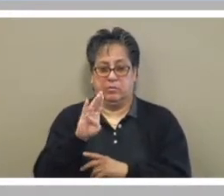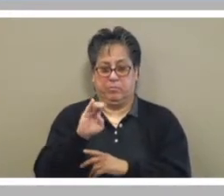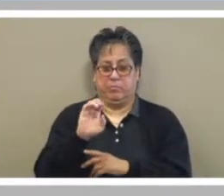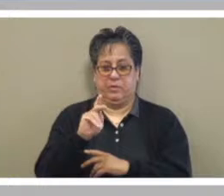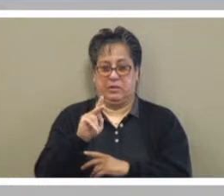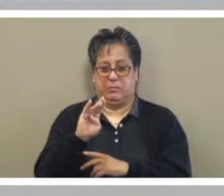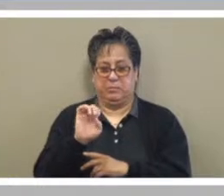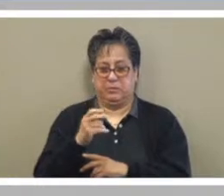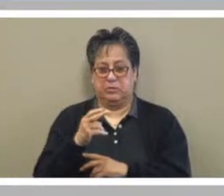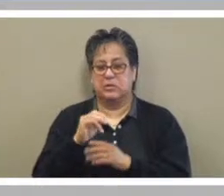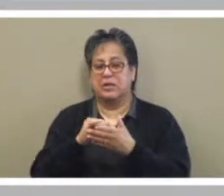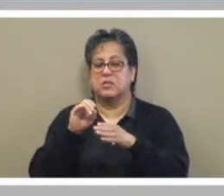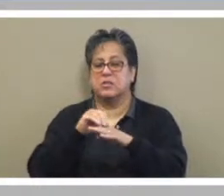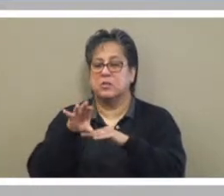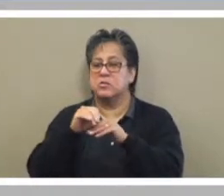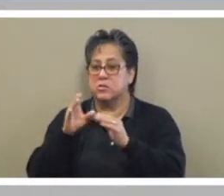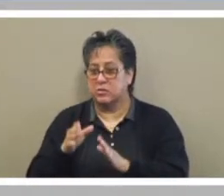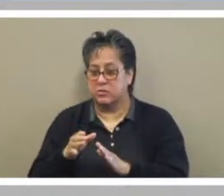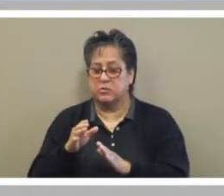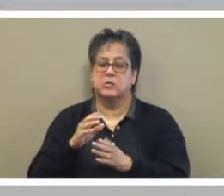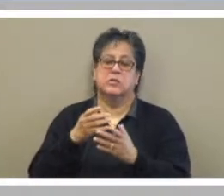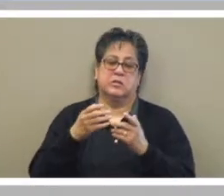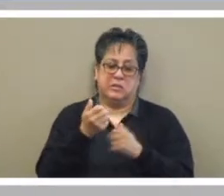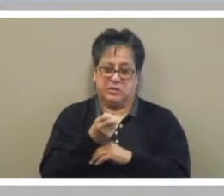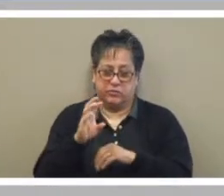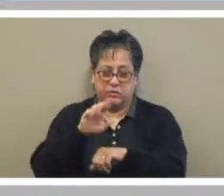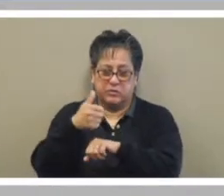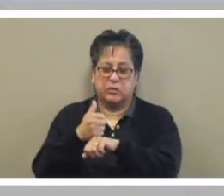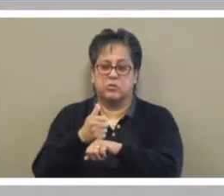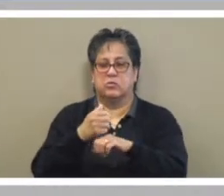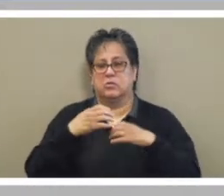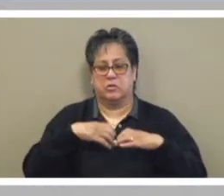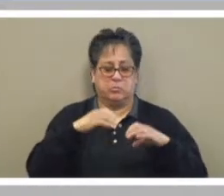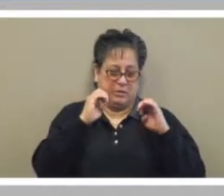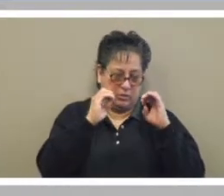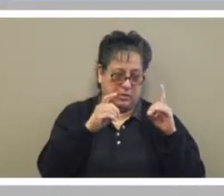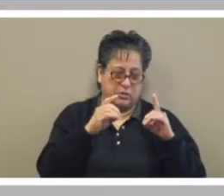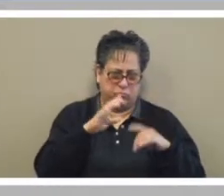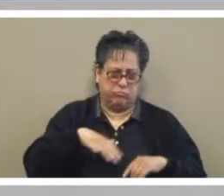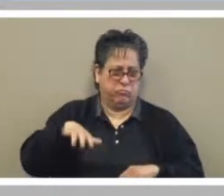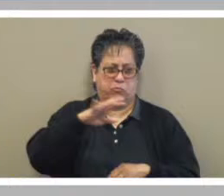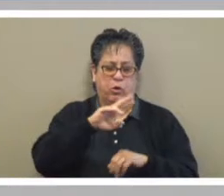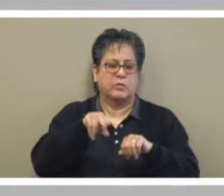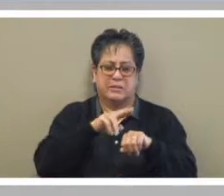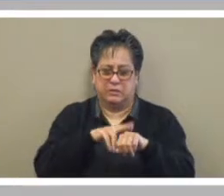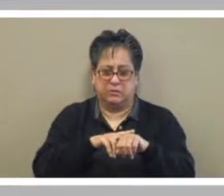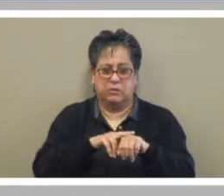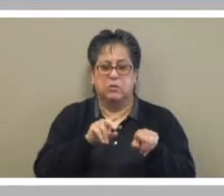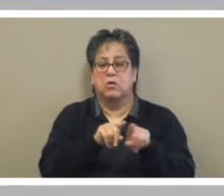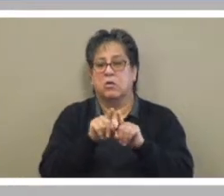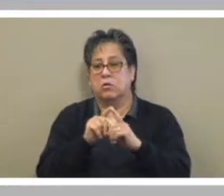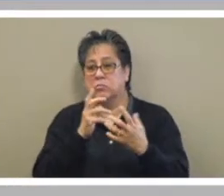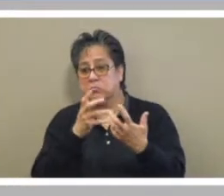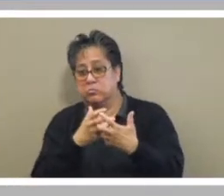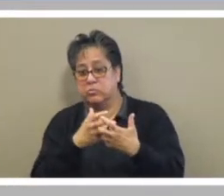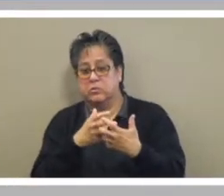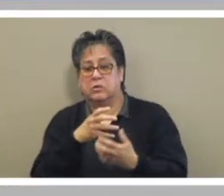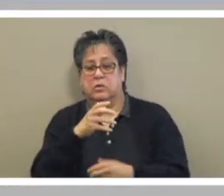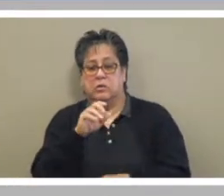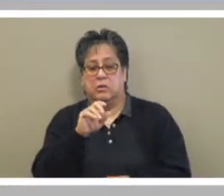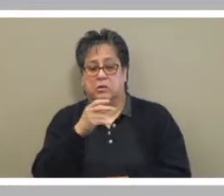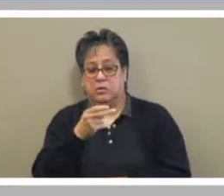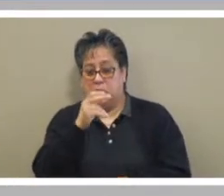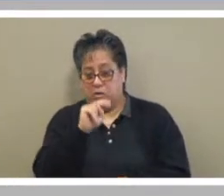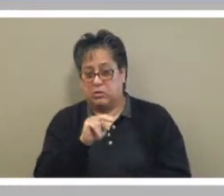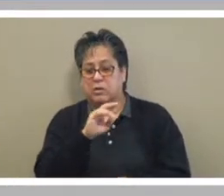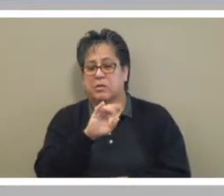ours, who's done several of these installations and customer education plans throughout the nation. And we've also partnered with Hahn Communications, who's